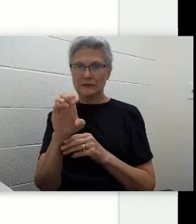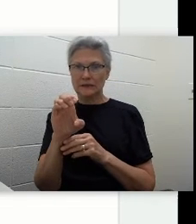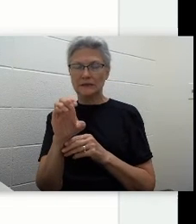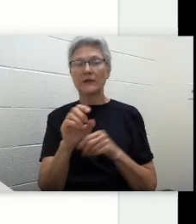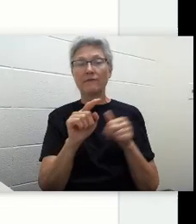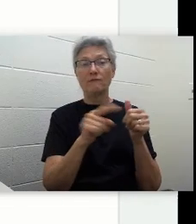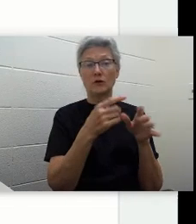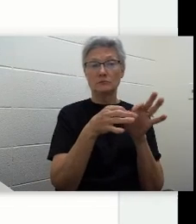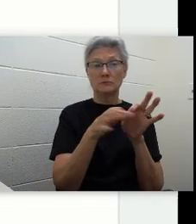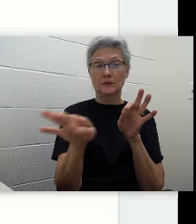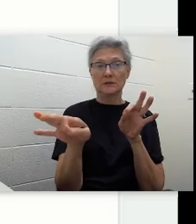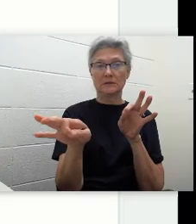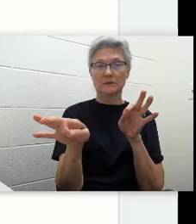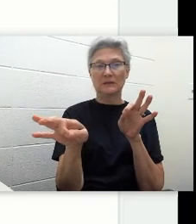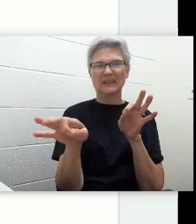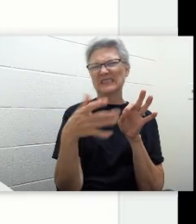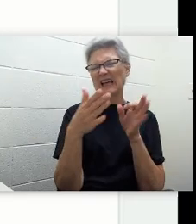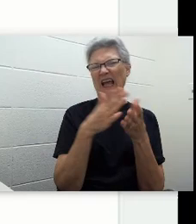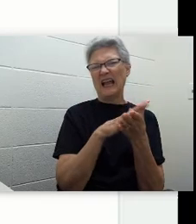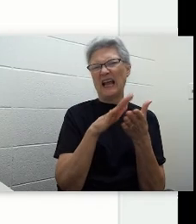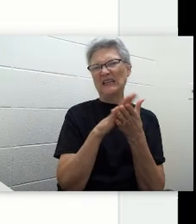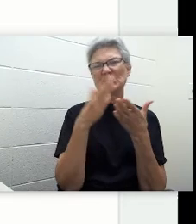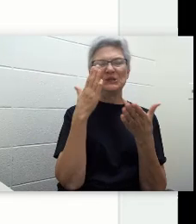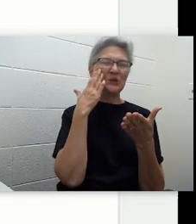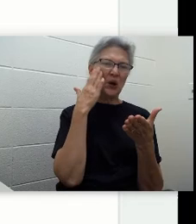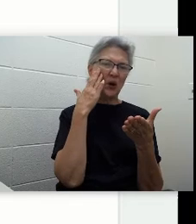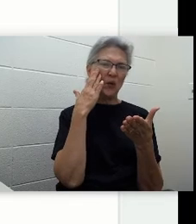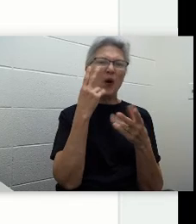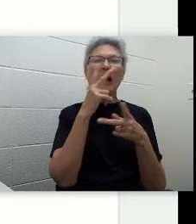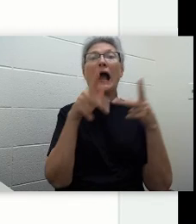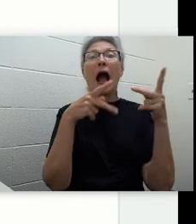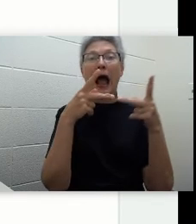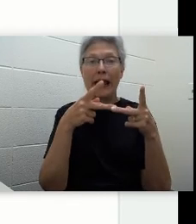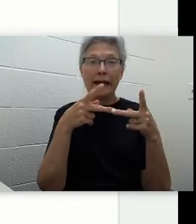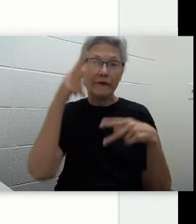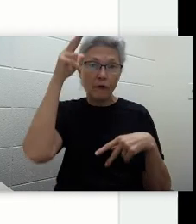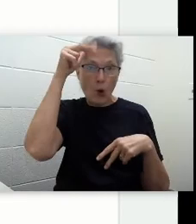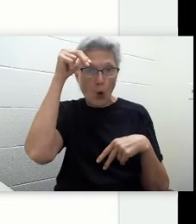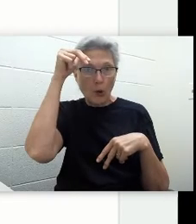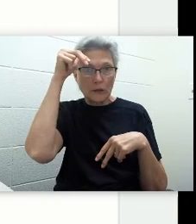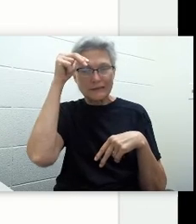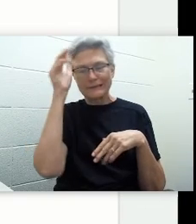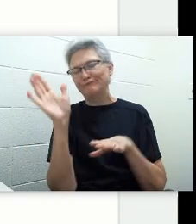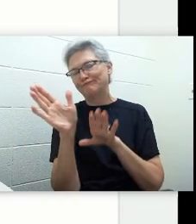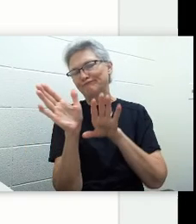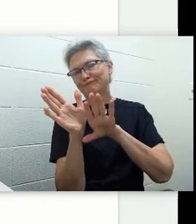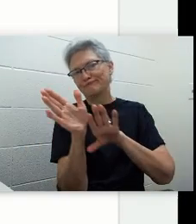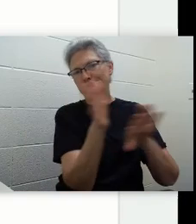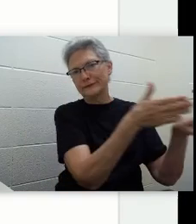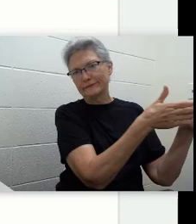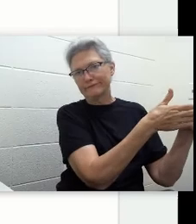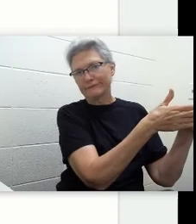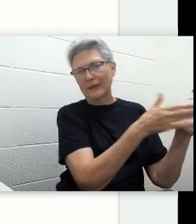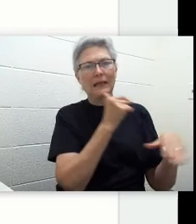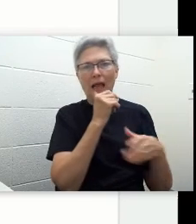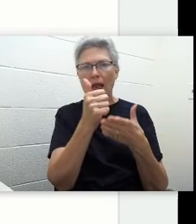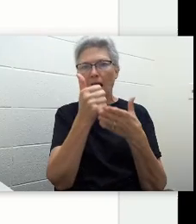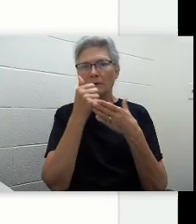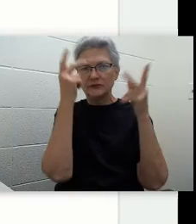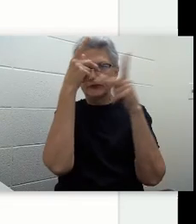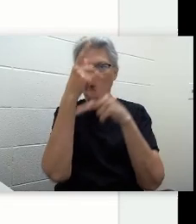first sentence is just like a nice to know, but it's irrelevant. That won't help us solve our